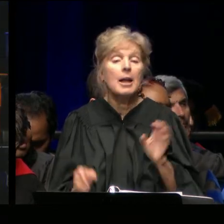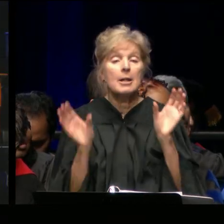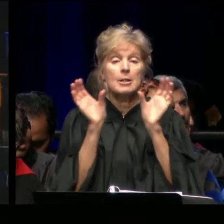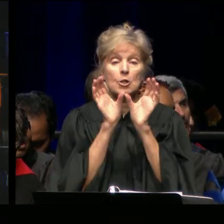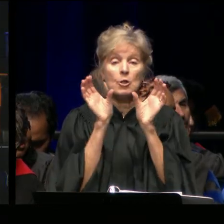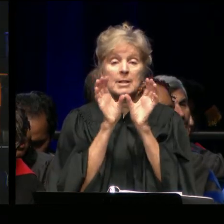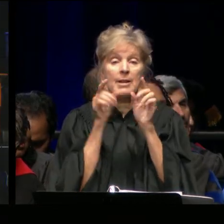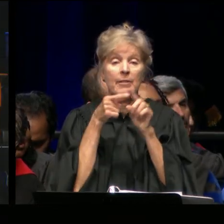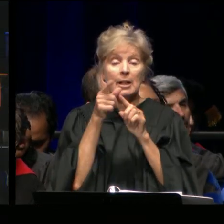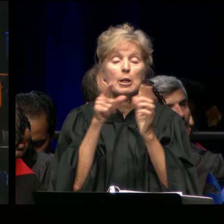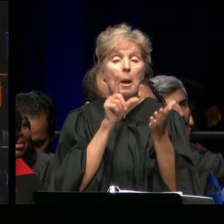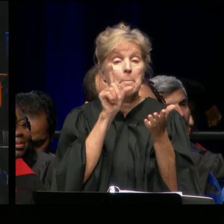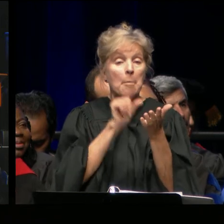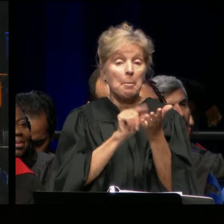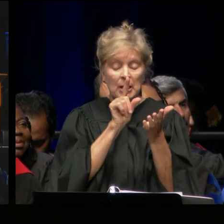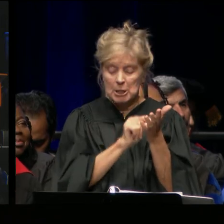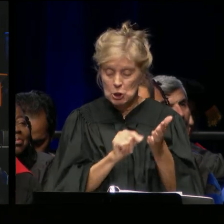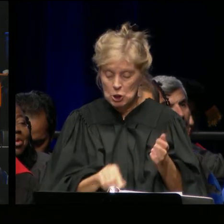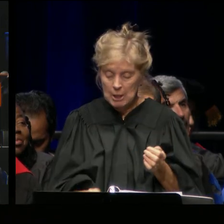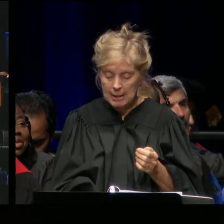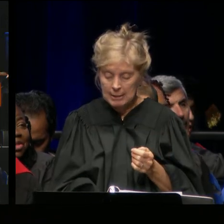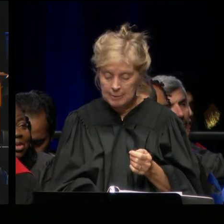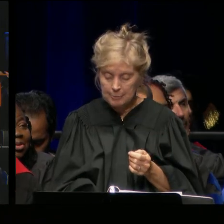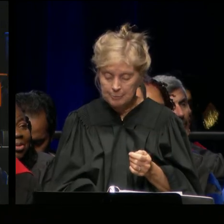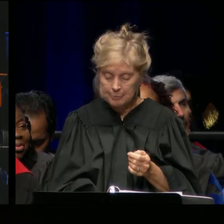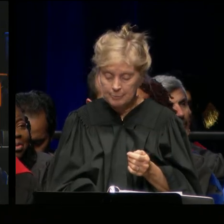Certificate in Publishing.